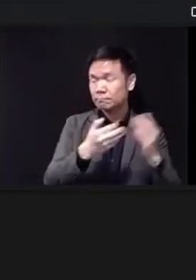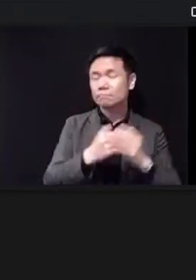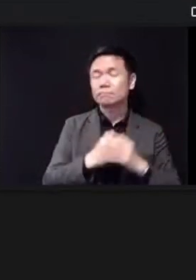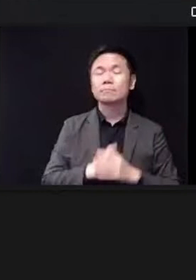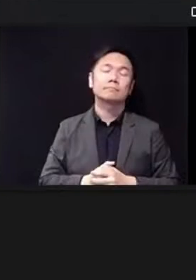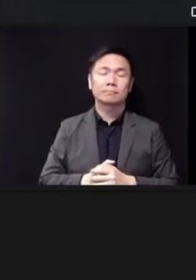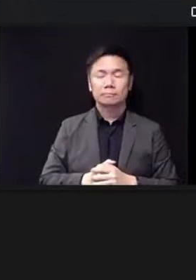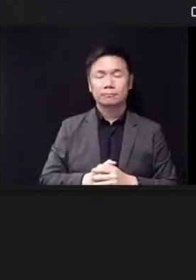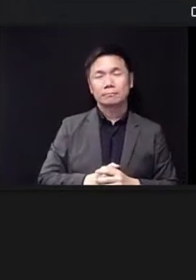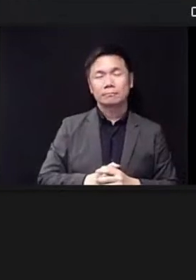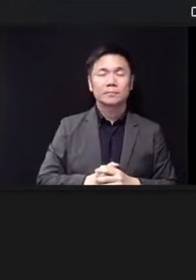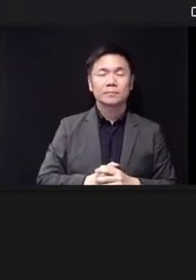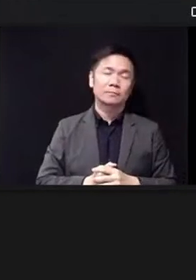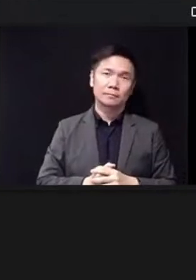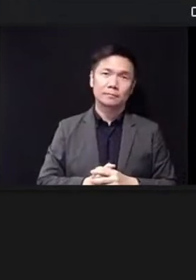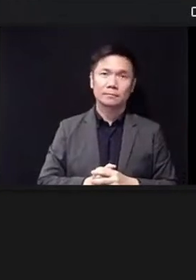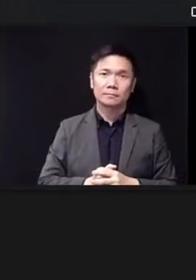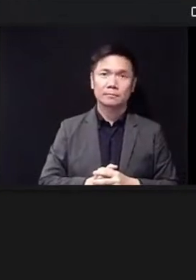on